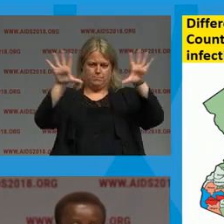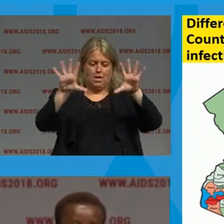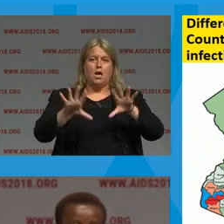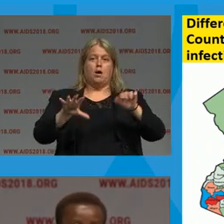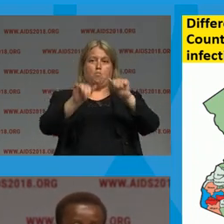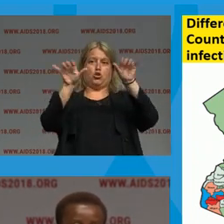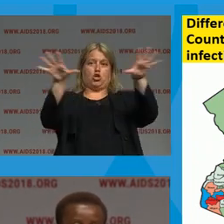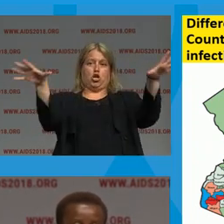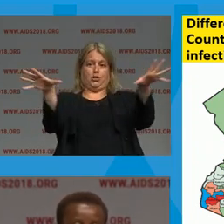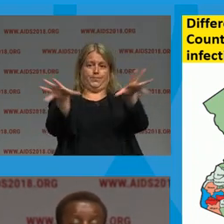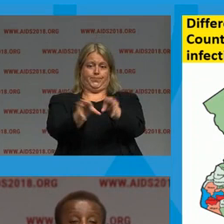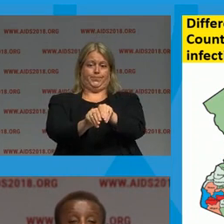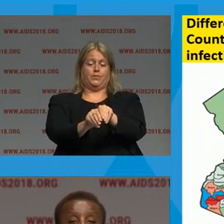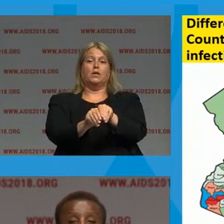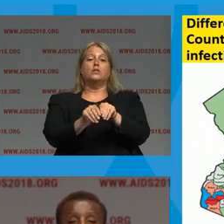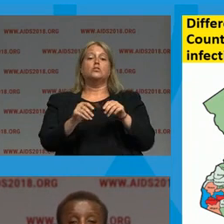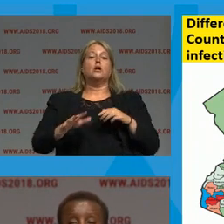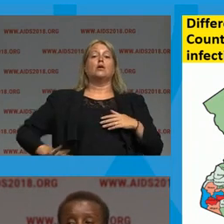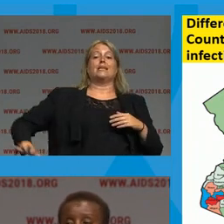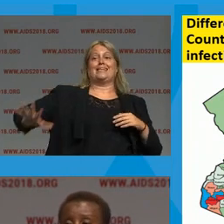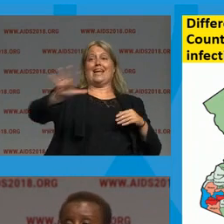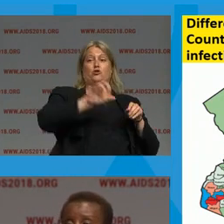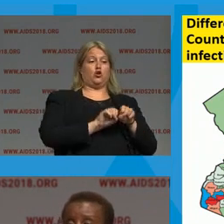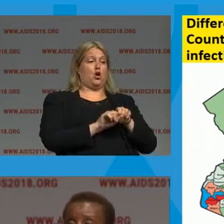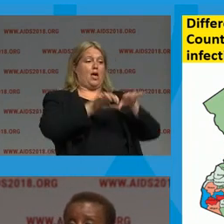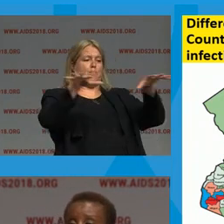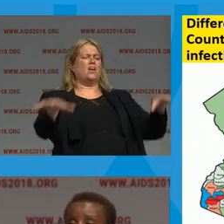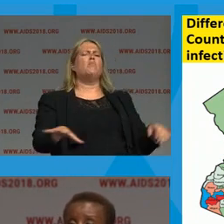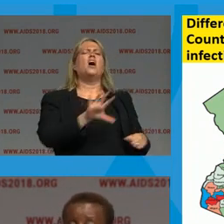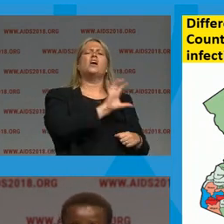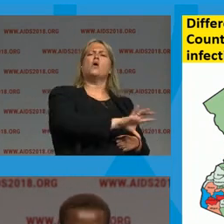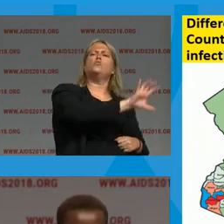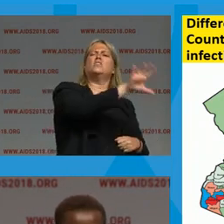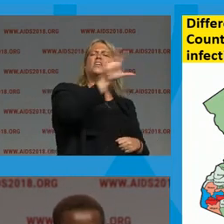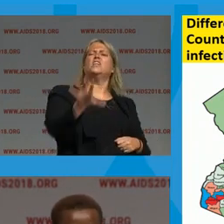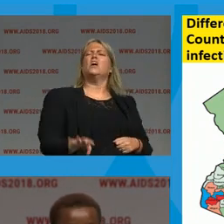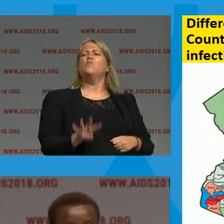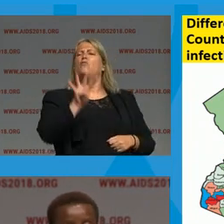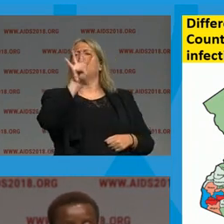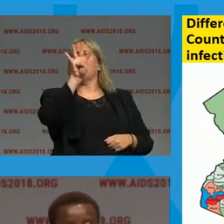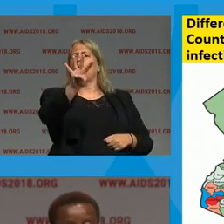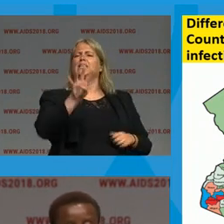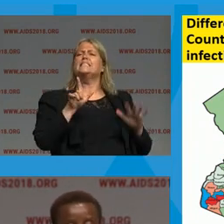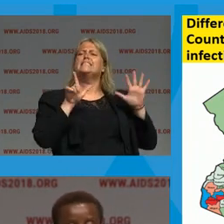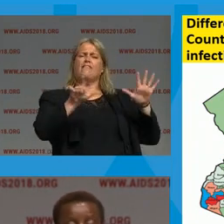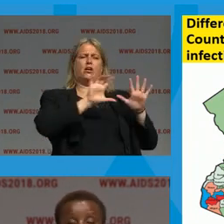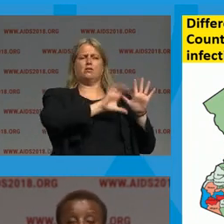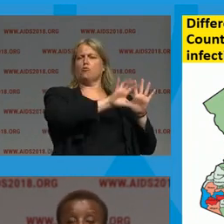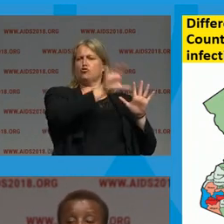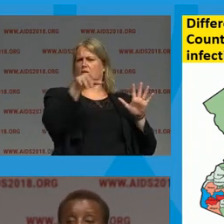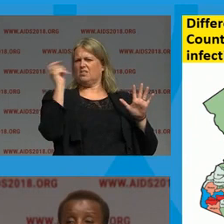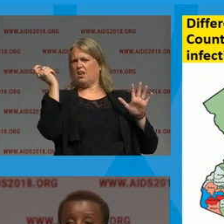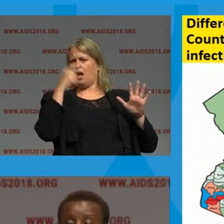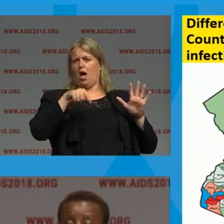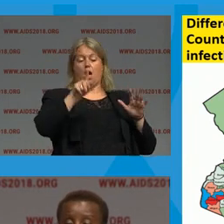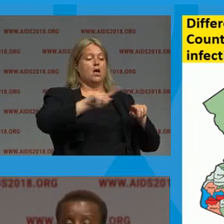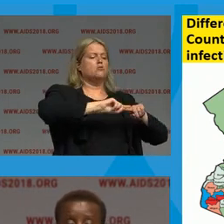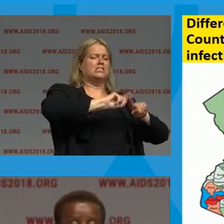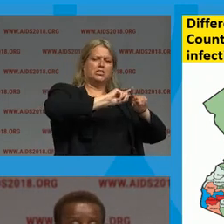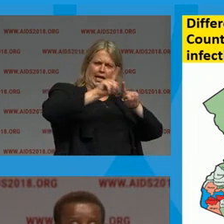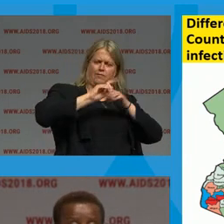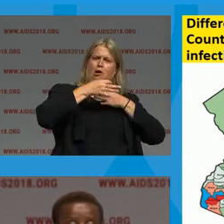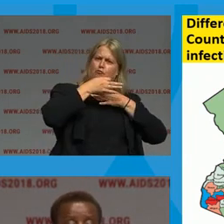Granulating our national epidemic by county, Kenya is made up of 47 counties. which have different risks,